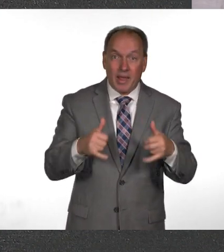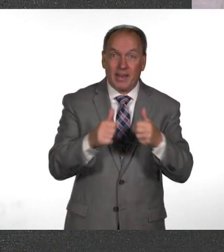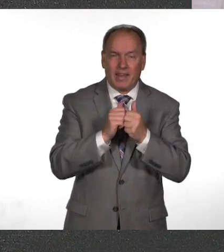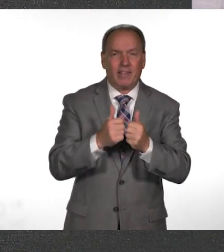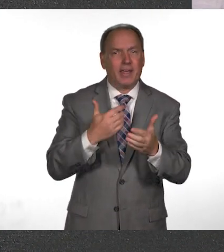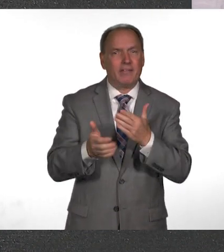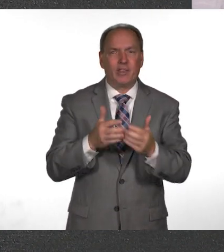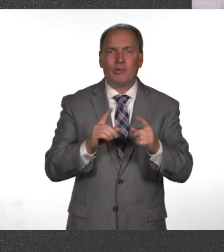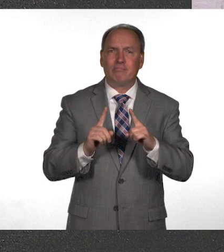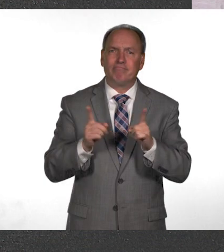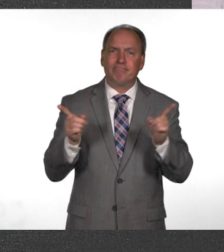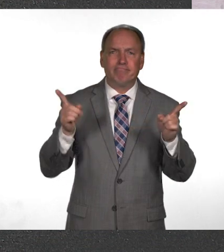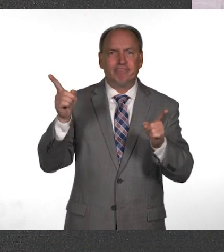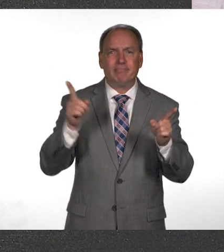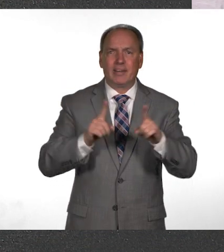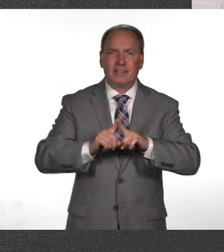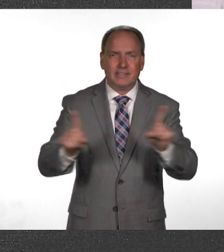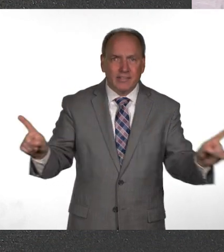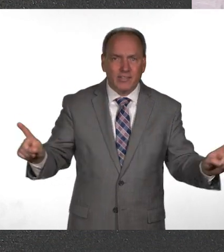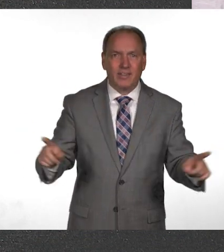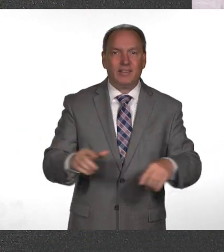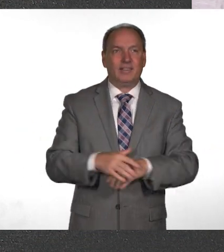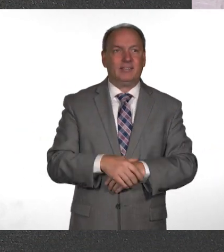though they were different.